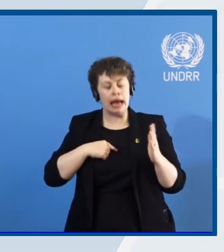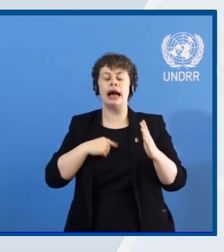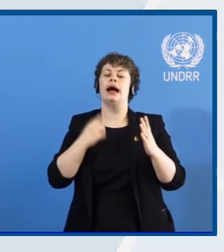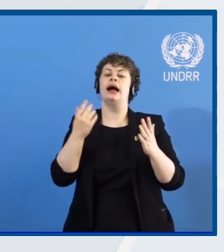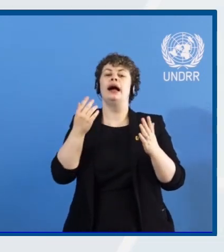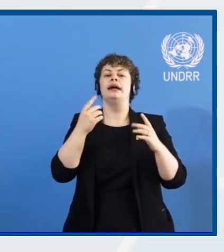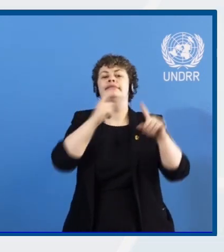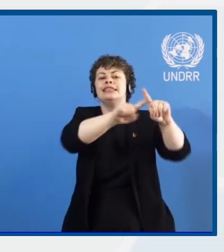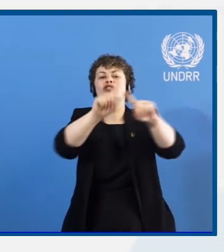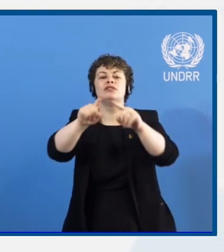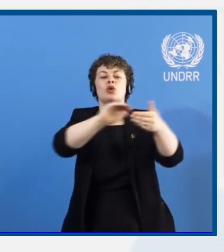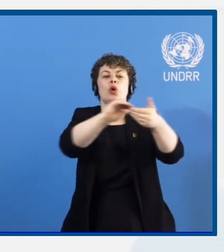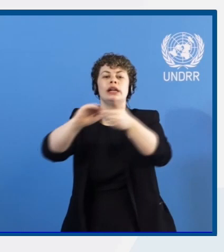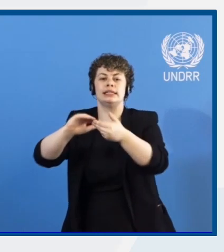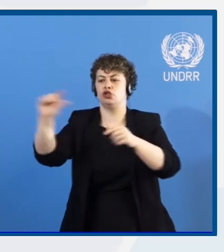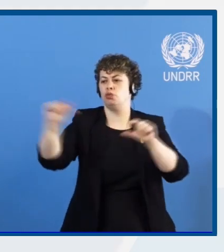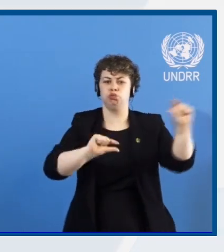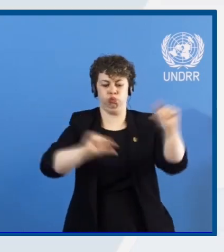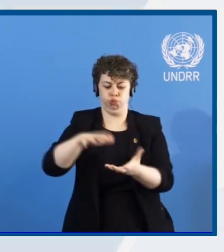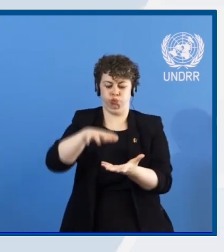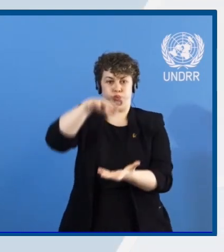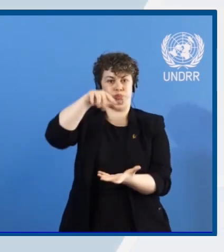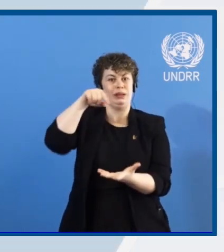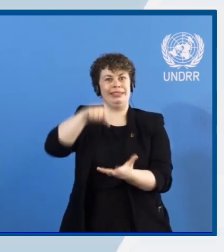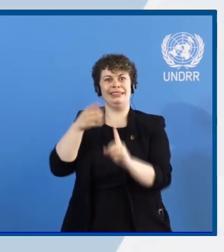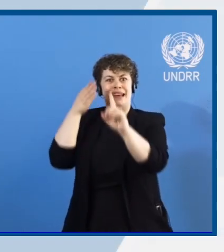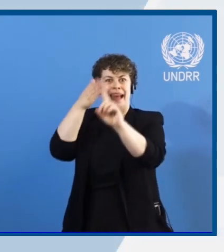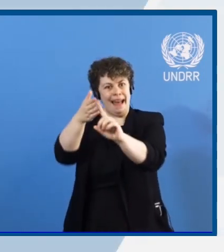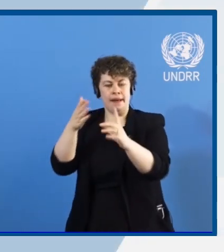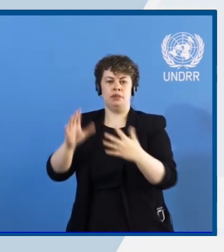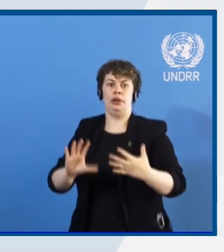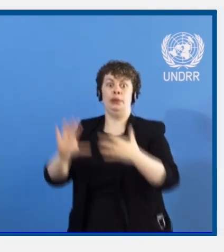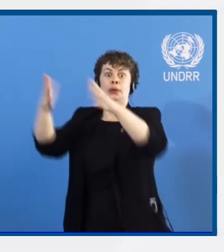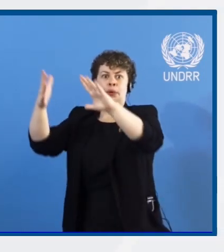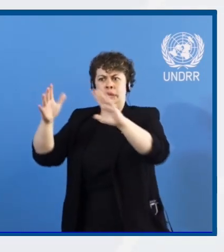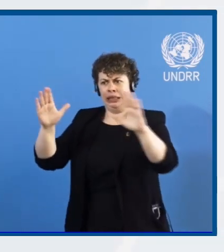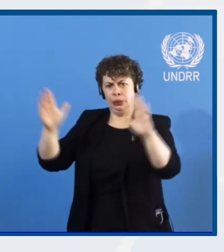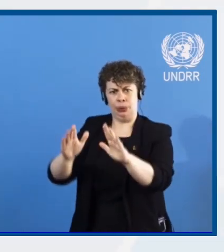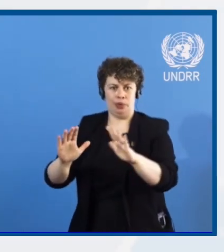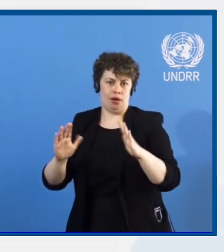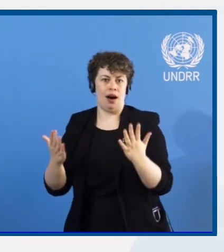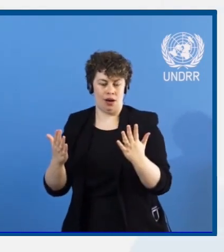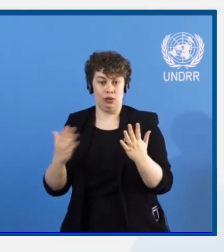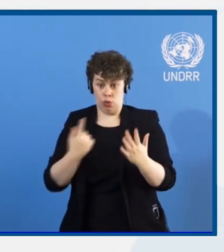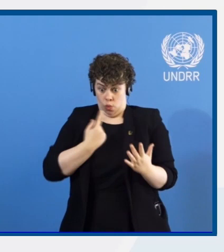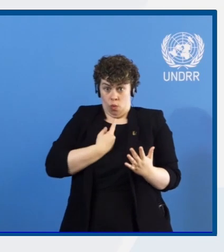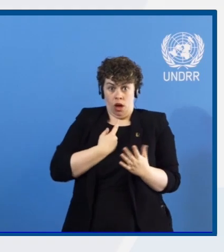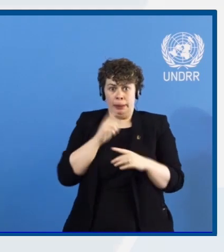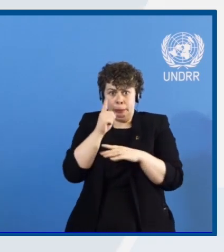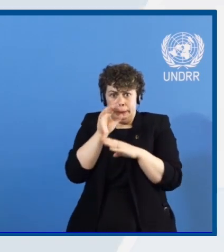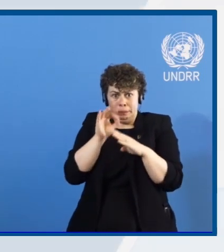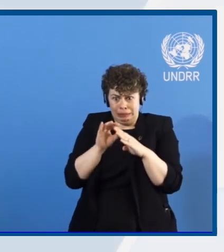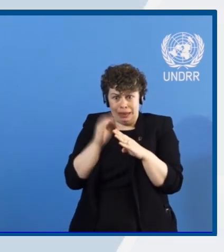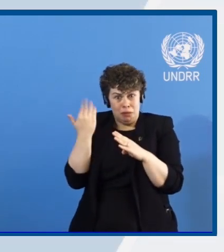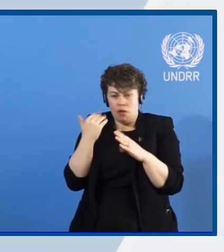is coming from the local budget, still from government, both of national and the local government.